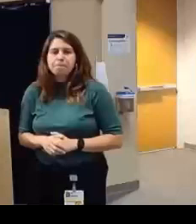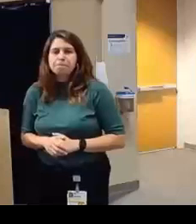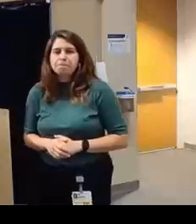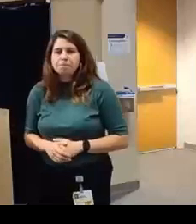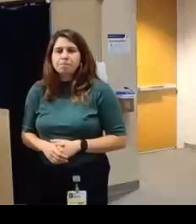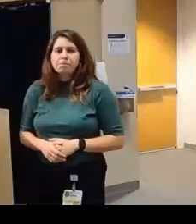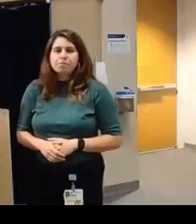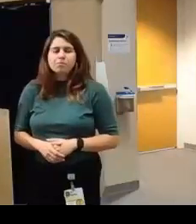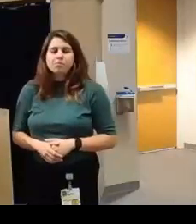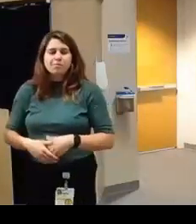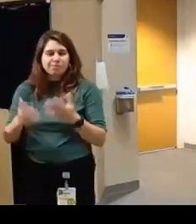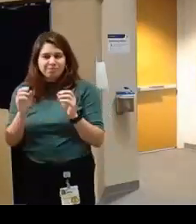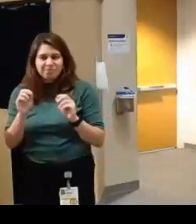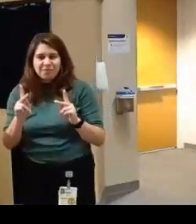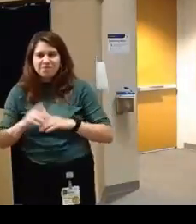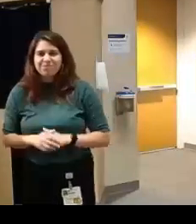All right.